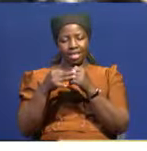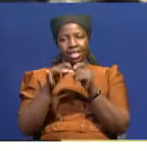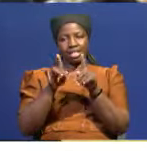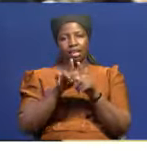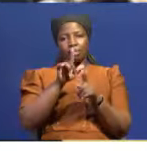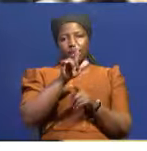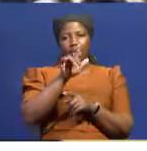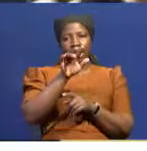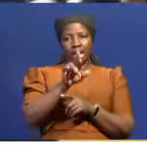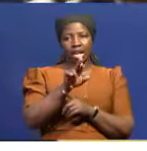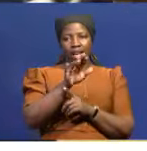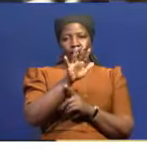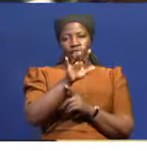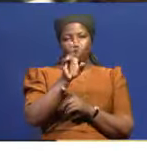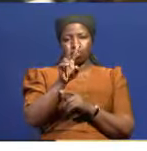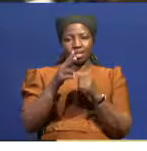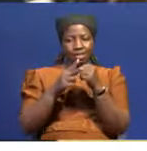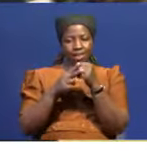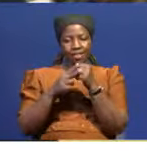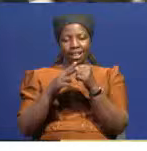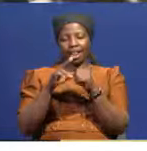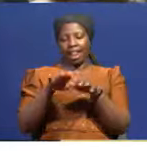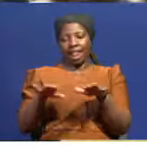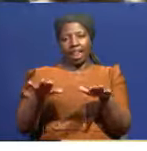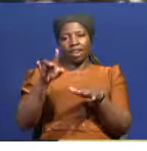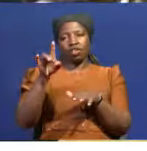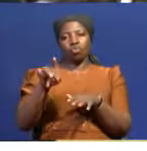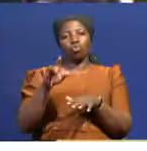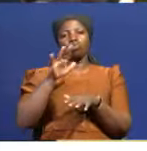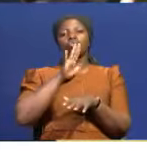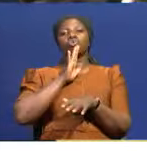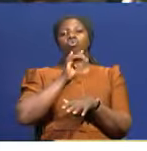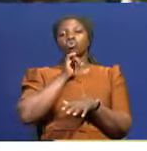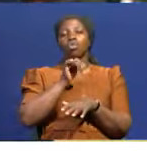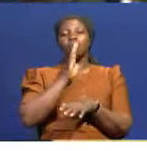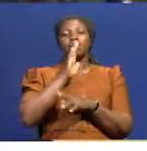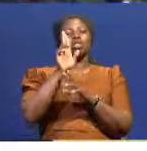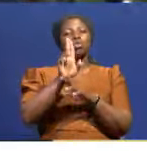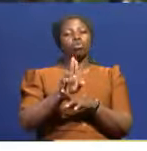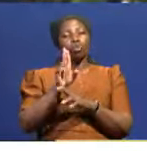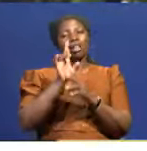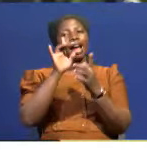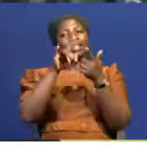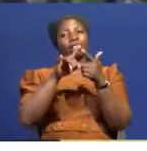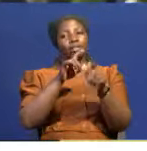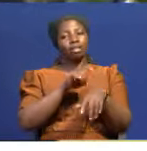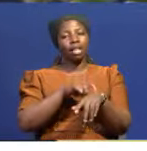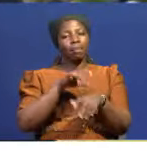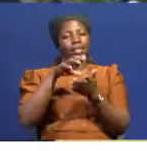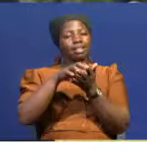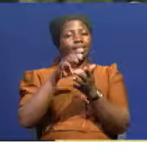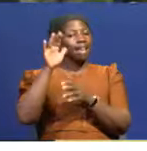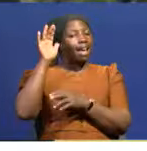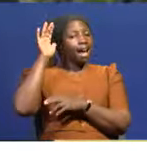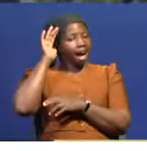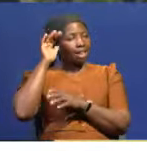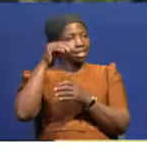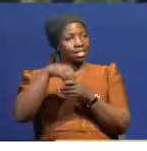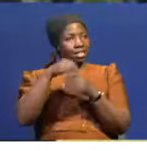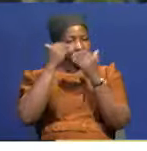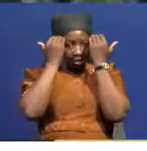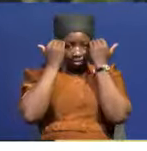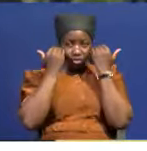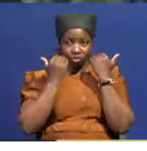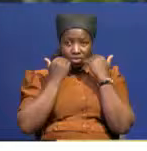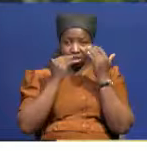528 and RL 527 should not be tampered with until the case has been heard in court. That